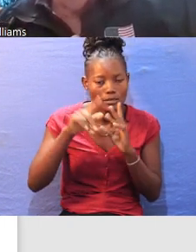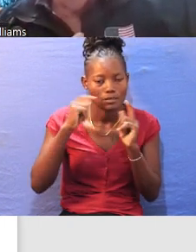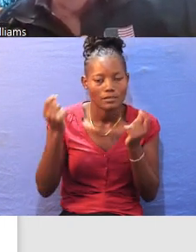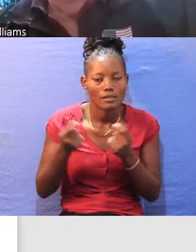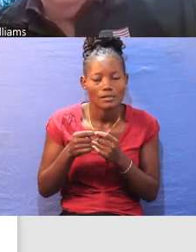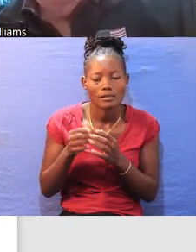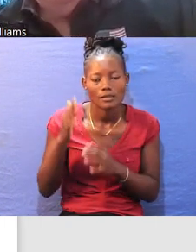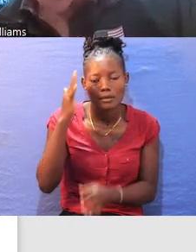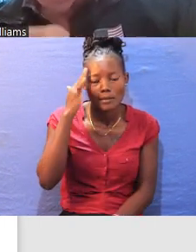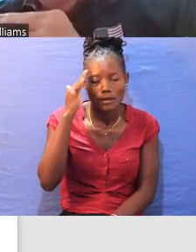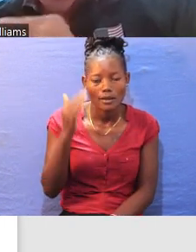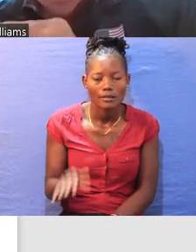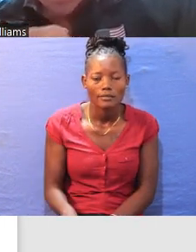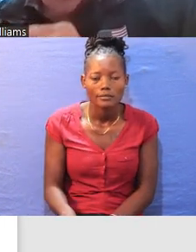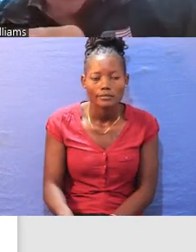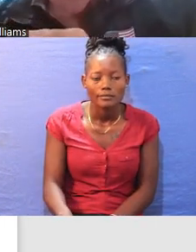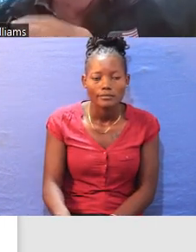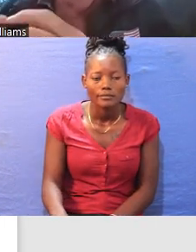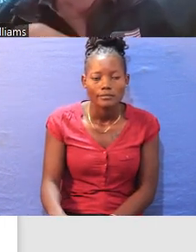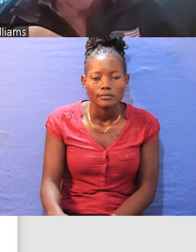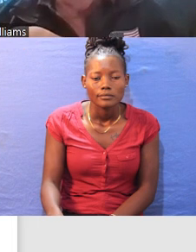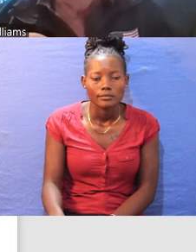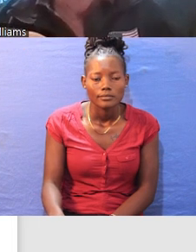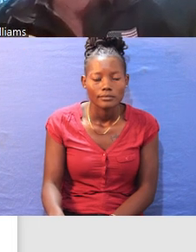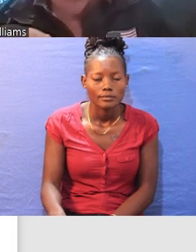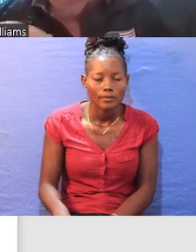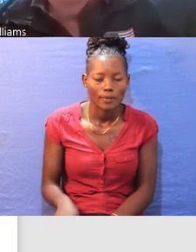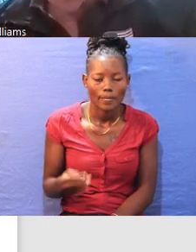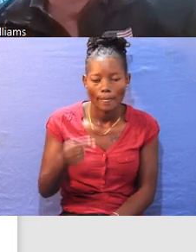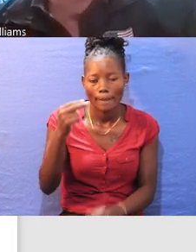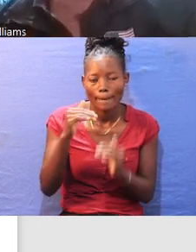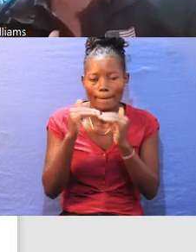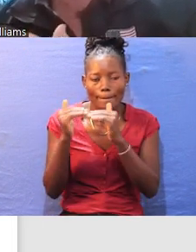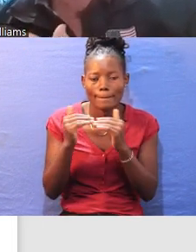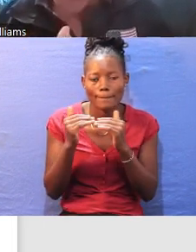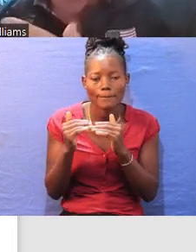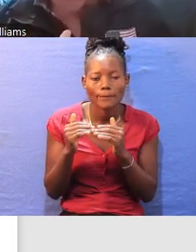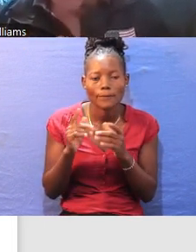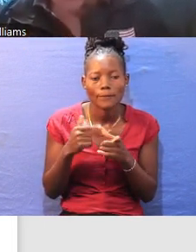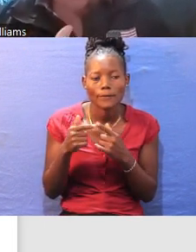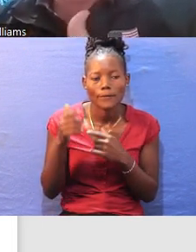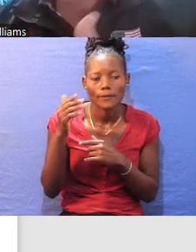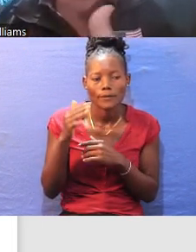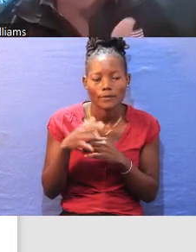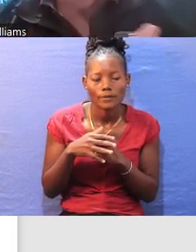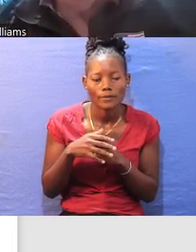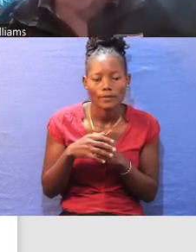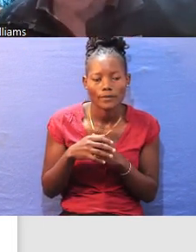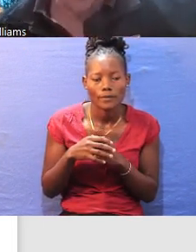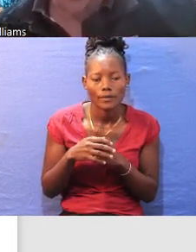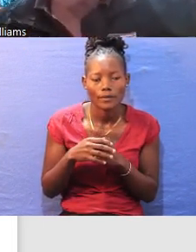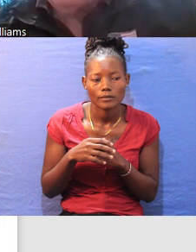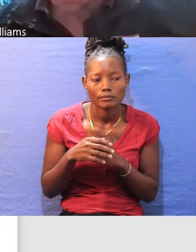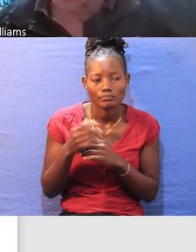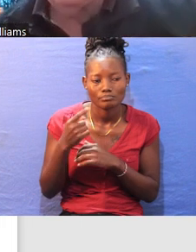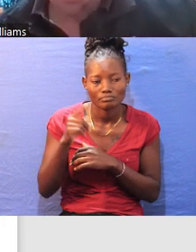you are operating at such a higher level in terms of your neuromuscular abilities that it does potentiate